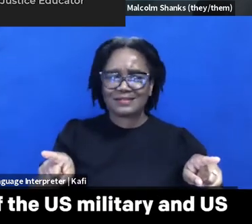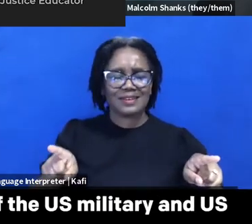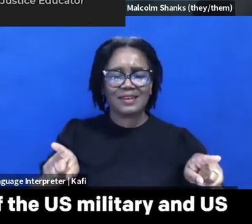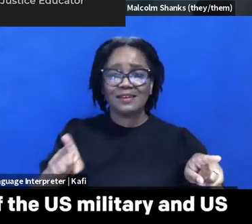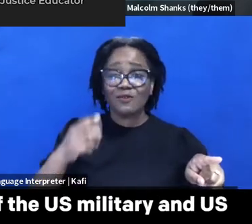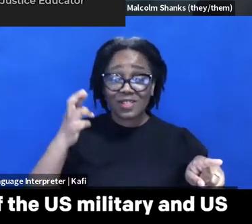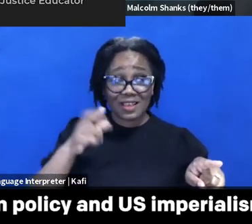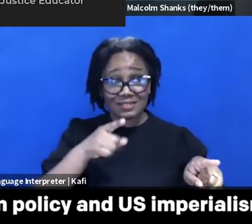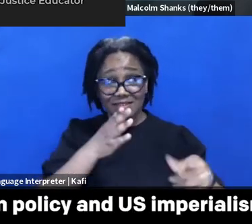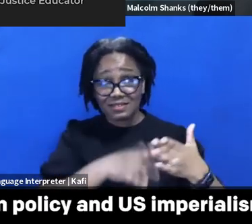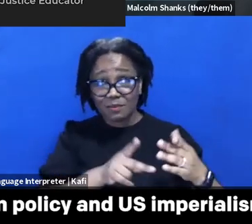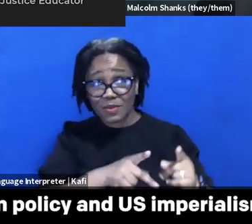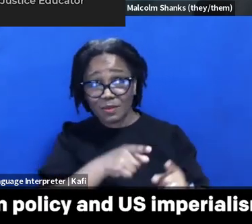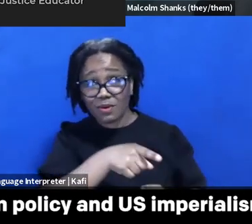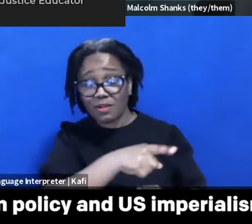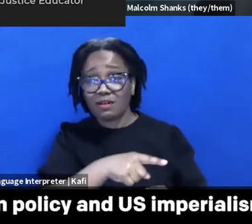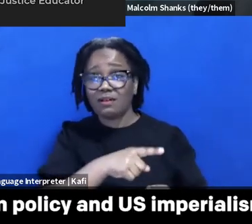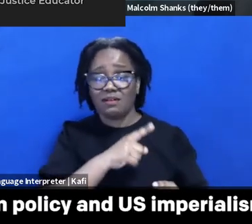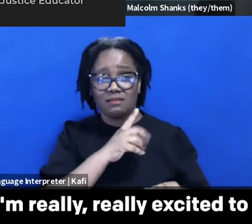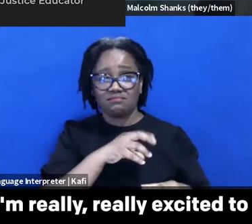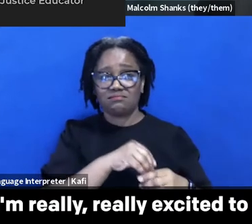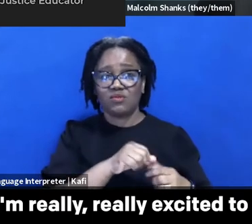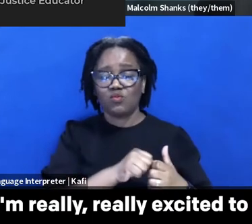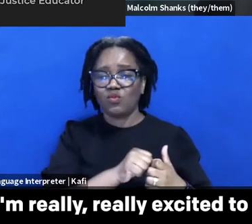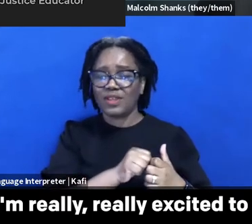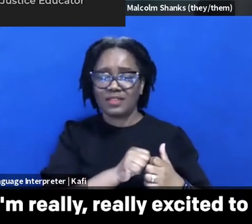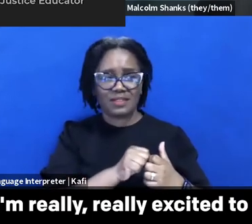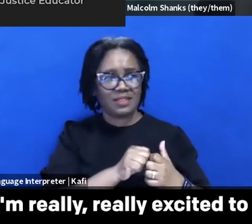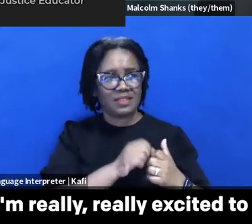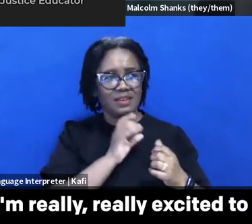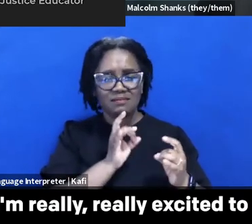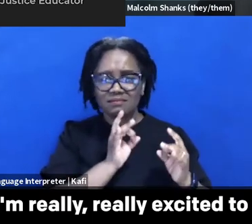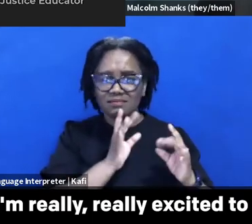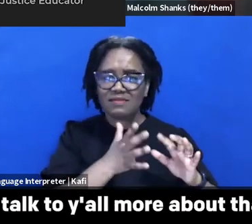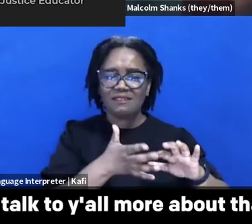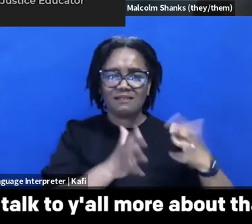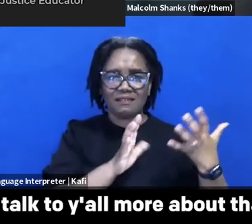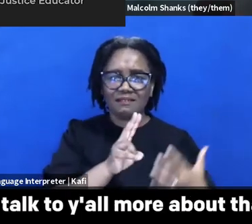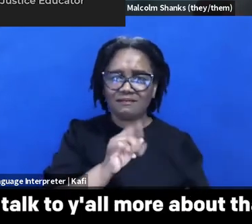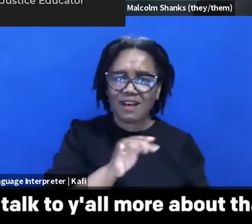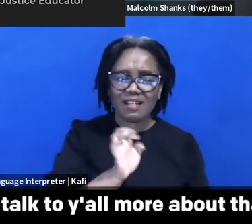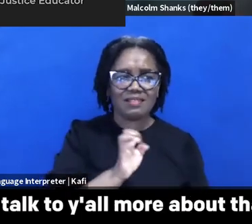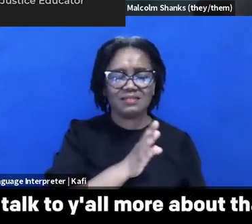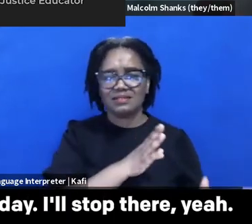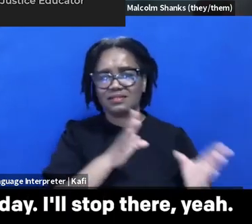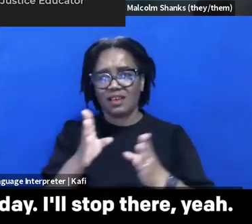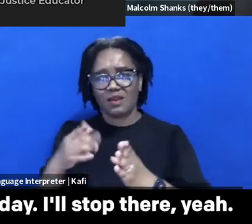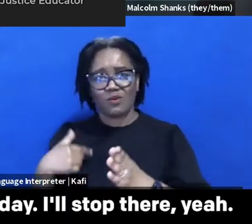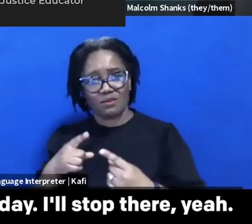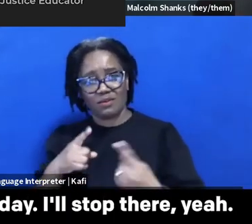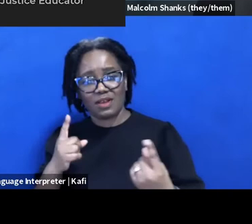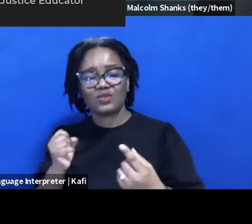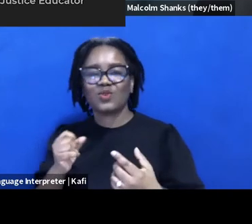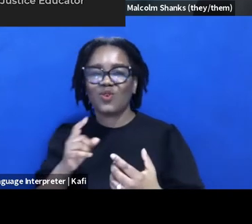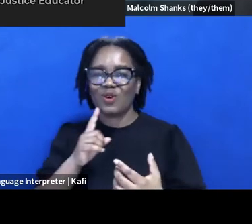violent impacts of the US military and US foreign policy and US imperialism. So I'm really, really excited to, again, talk to y'all